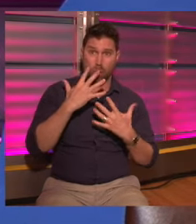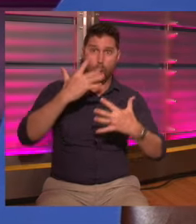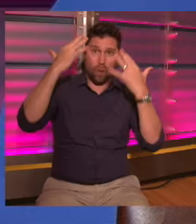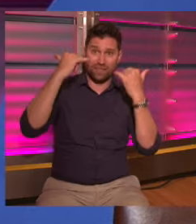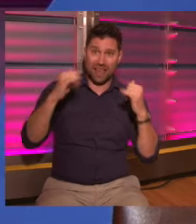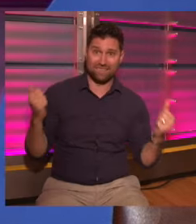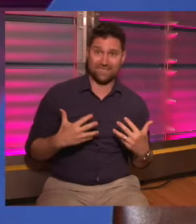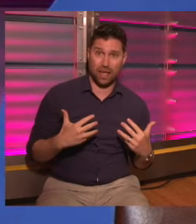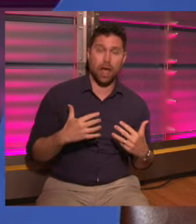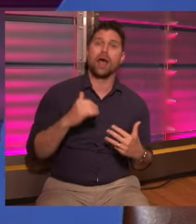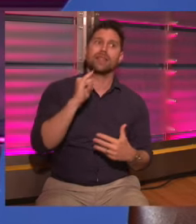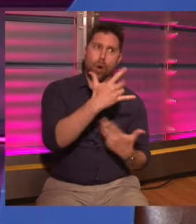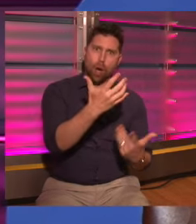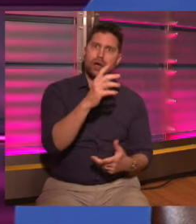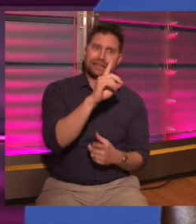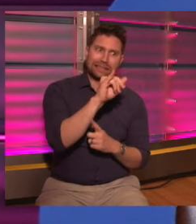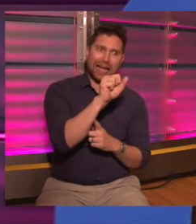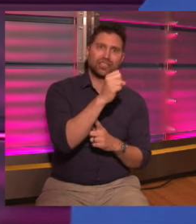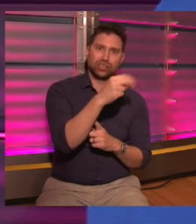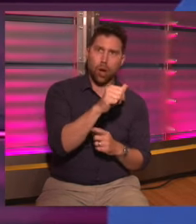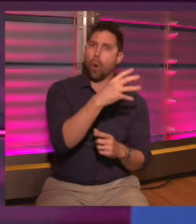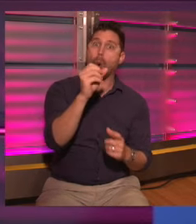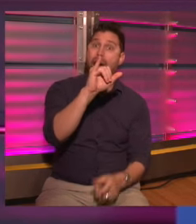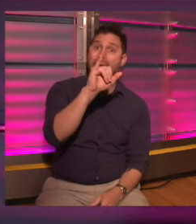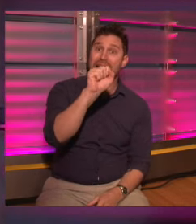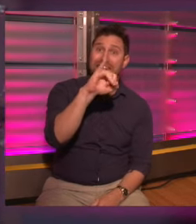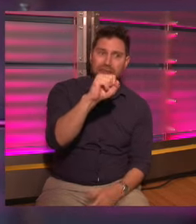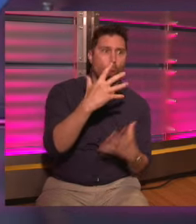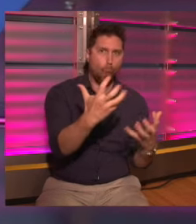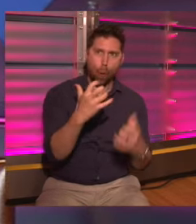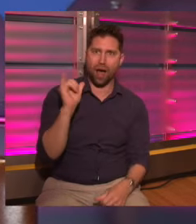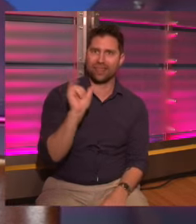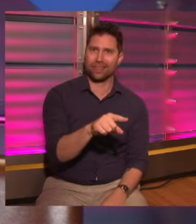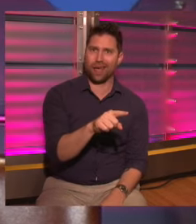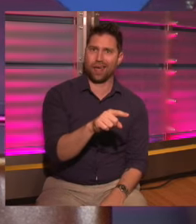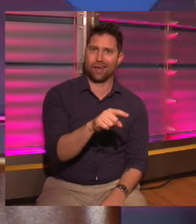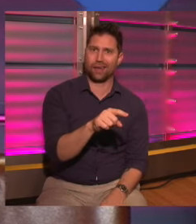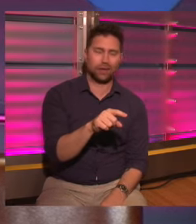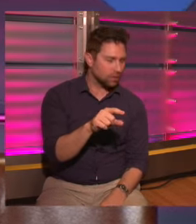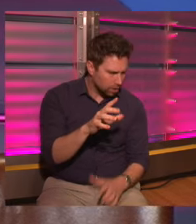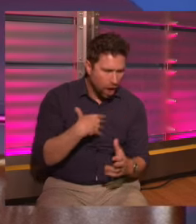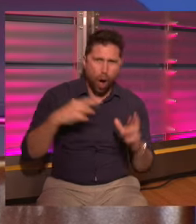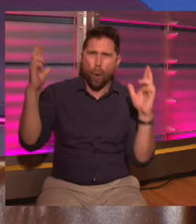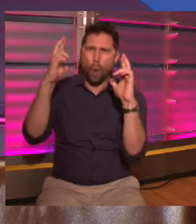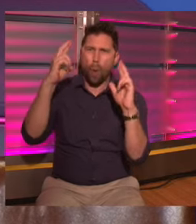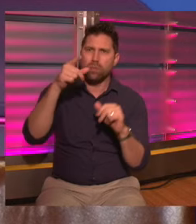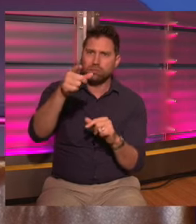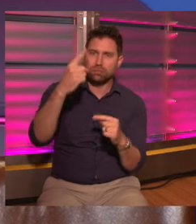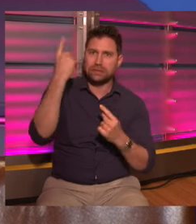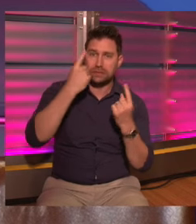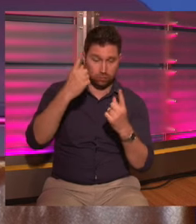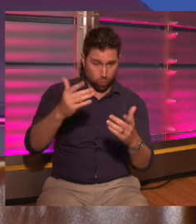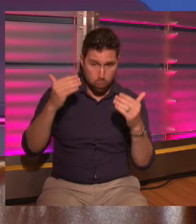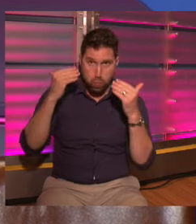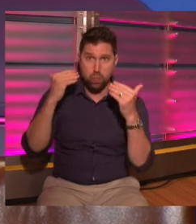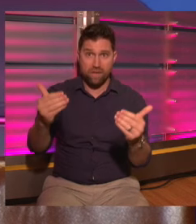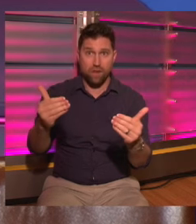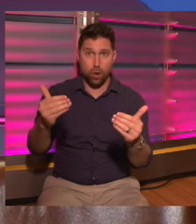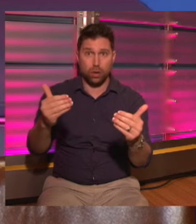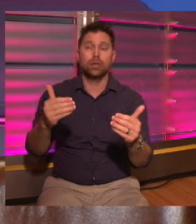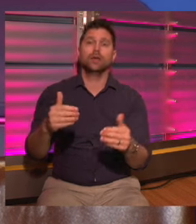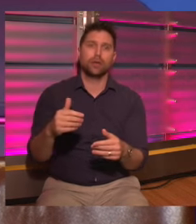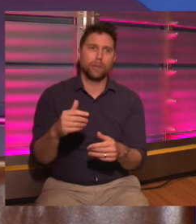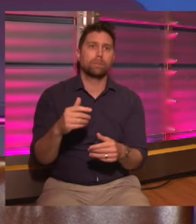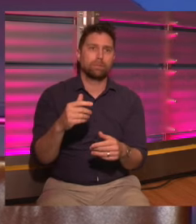or ISIS wants. And I hope that you guys will consider as, you know, as we move forward from here, you know,